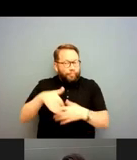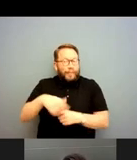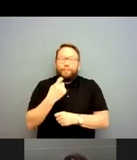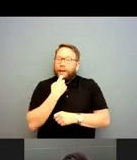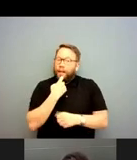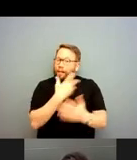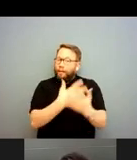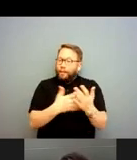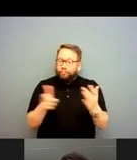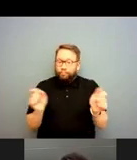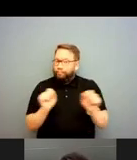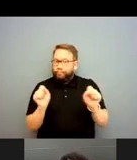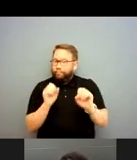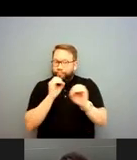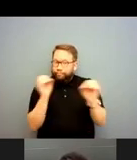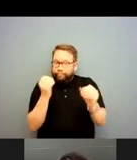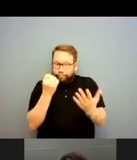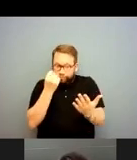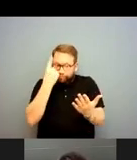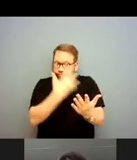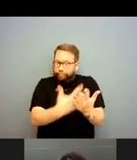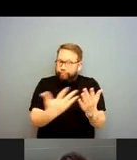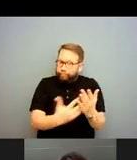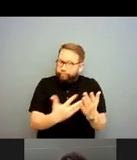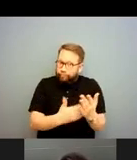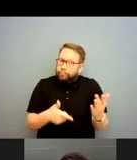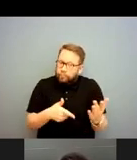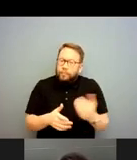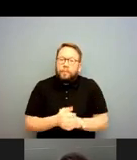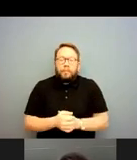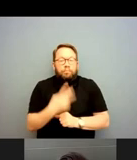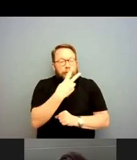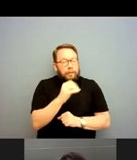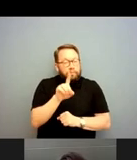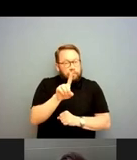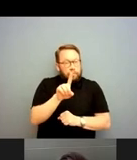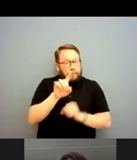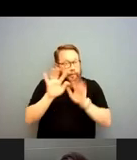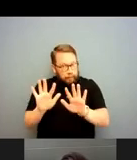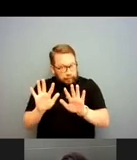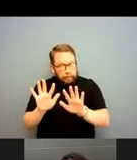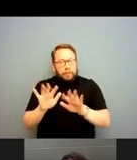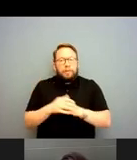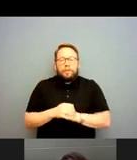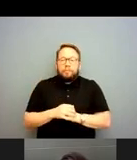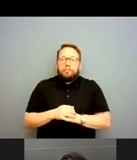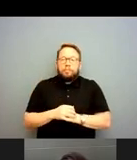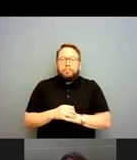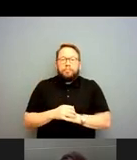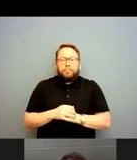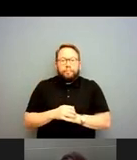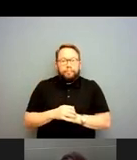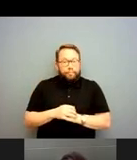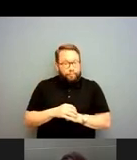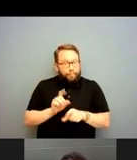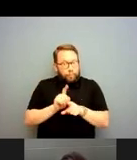In the operative paragraph 10 of the outcome document, member states, including Finland, have committed themselves,